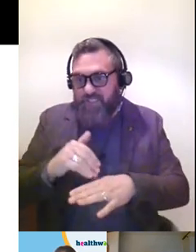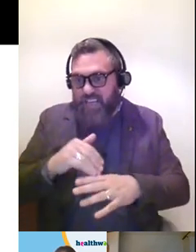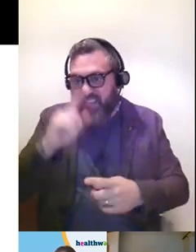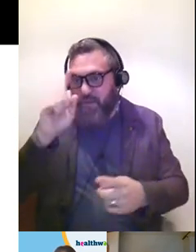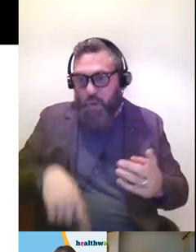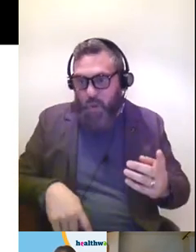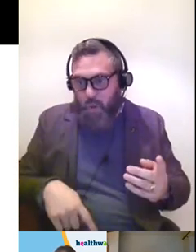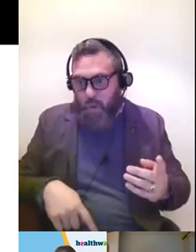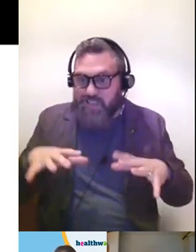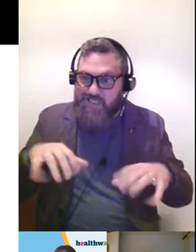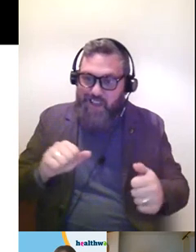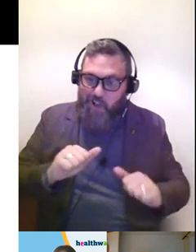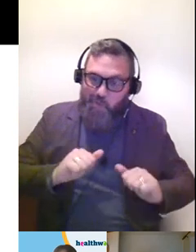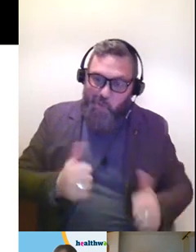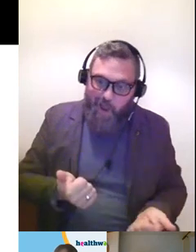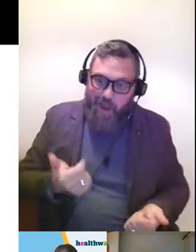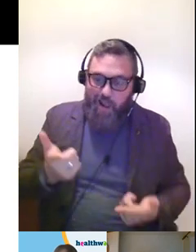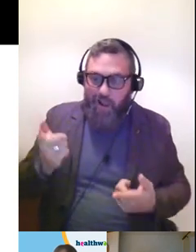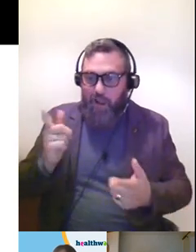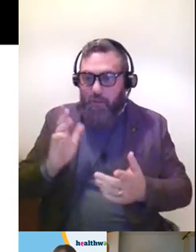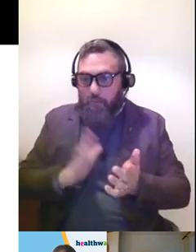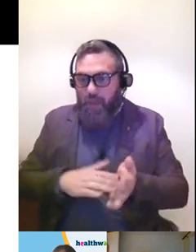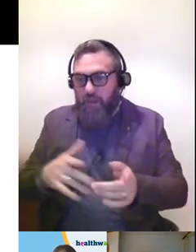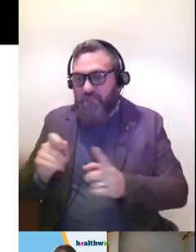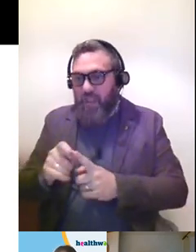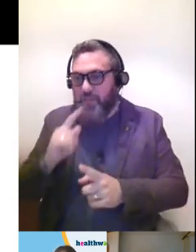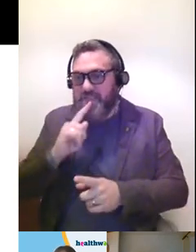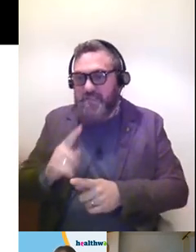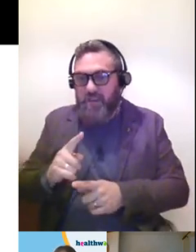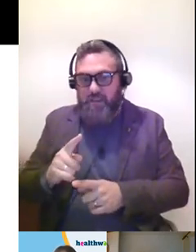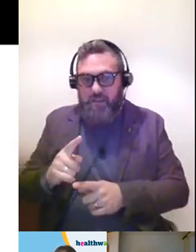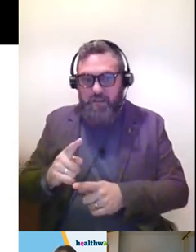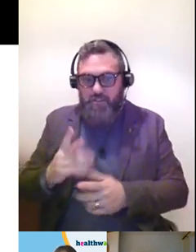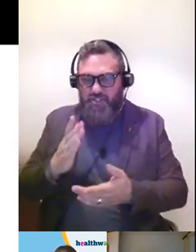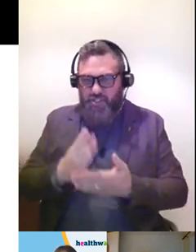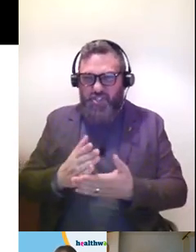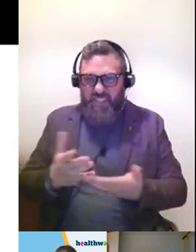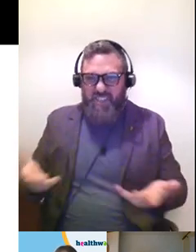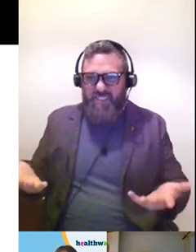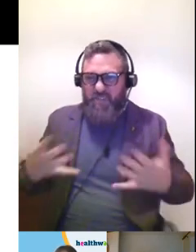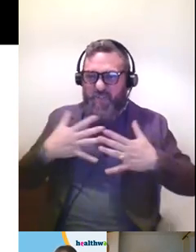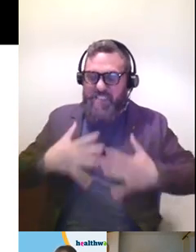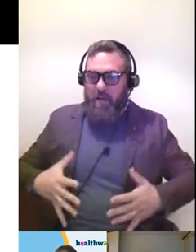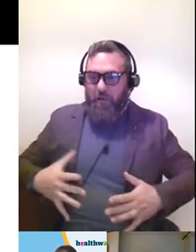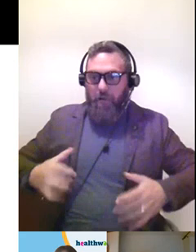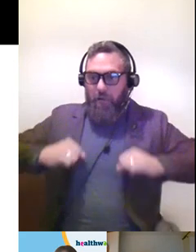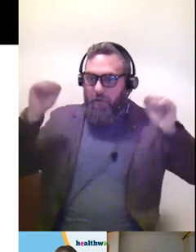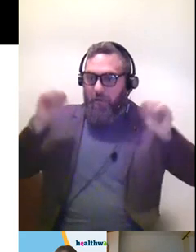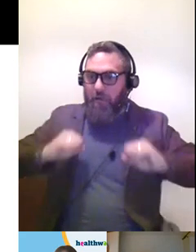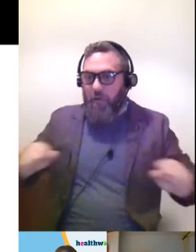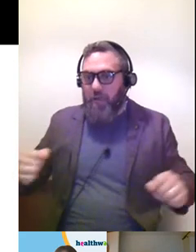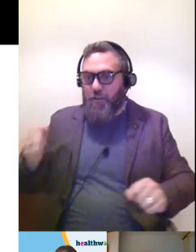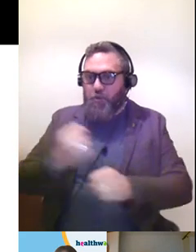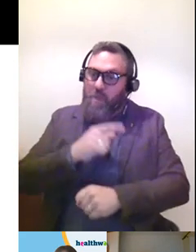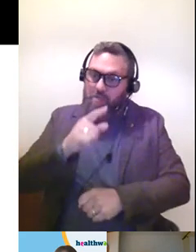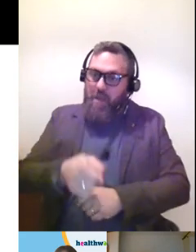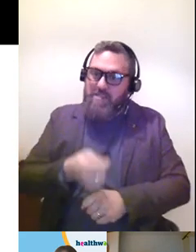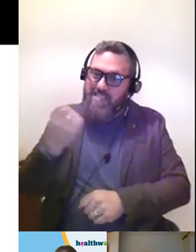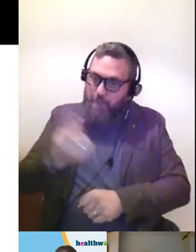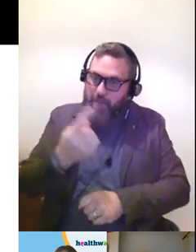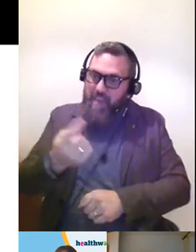And start well the points that Mike and Philip has made, just that essential physical literacy that children need to develop that habit for life